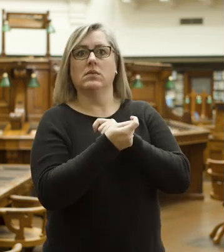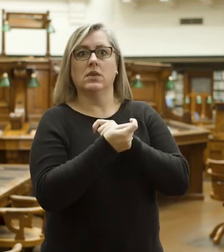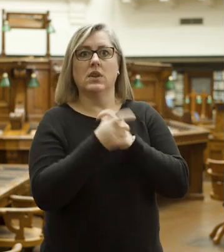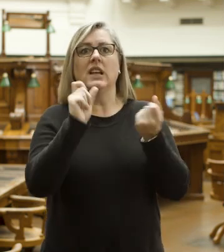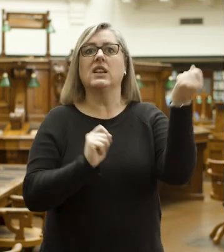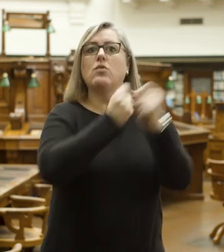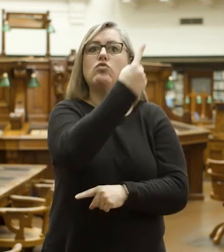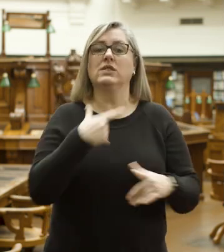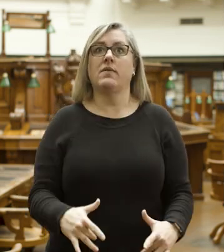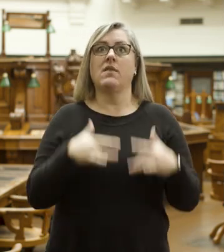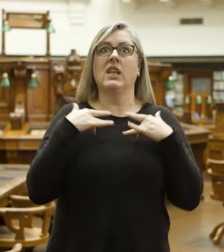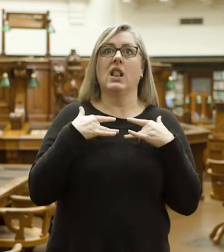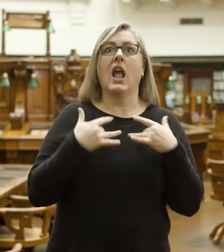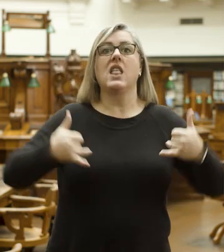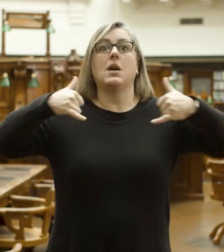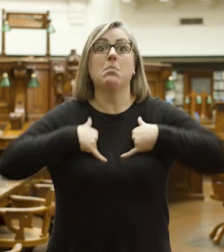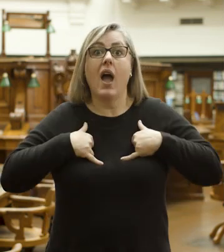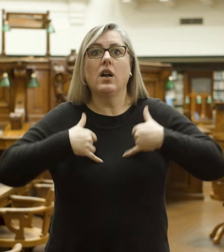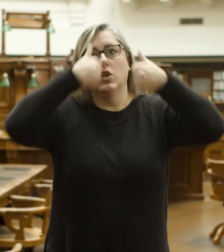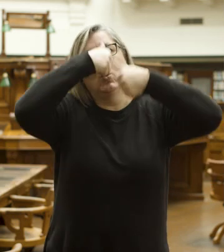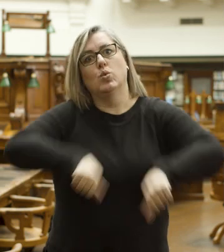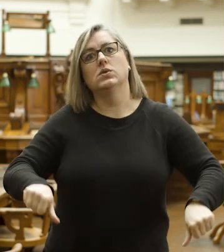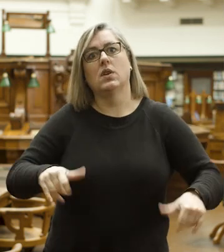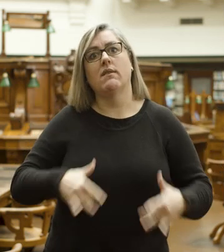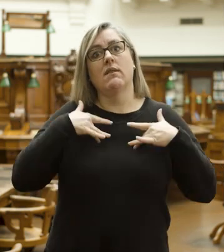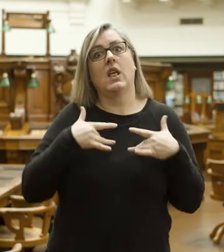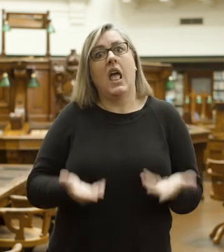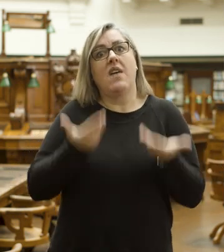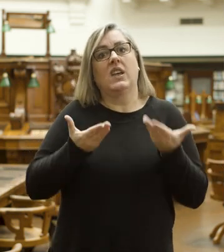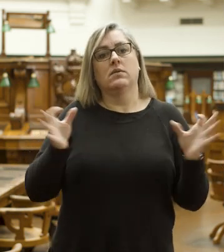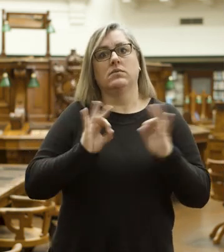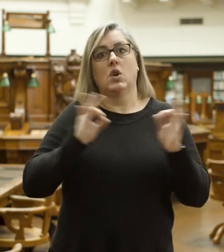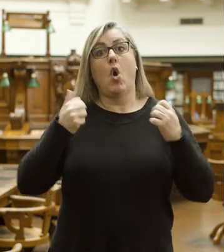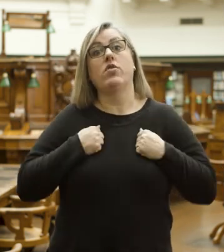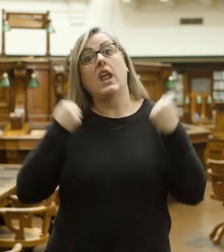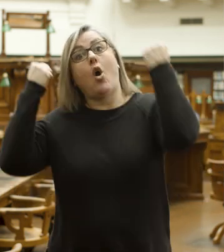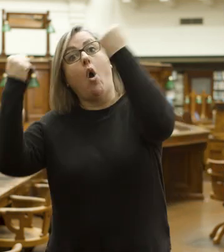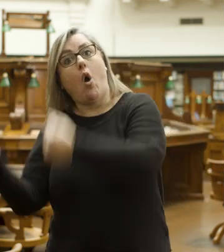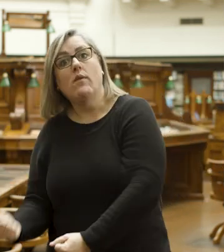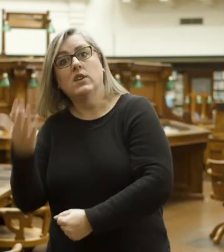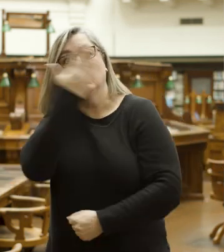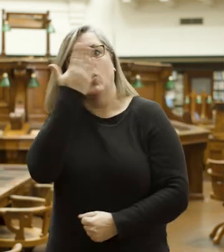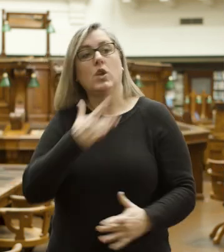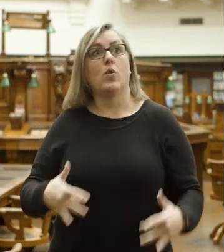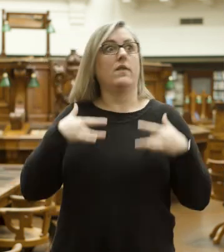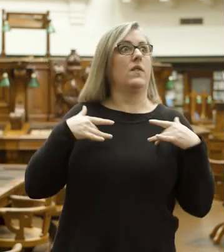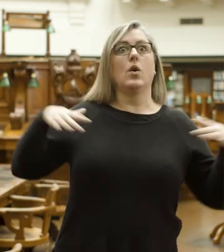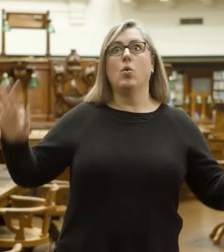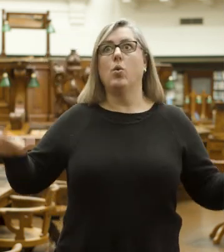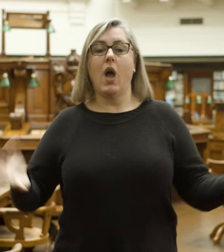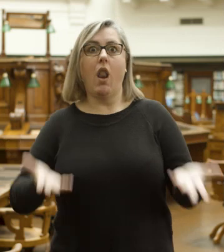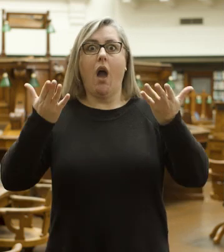the stimuli and your bag doesn't feel heavy anymore. Until you get to school and you take it off and you feel like you're flying